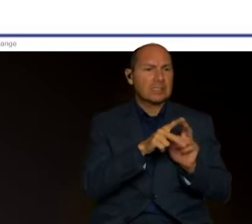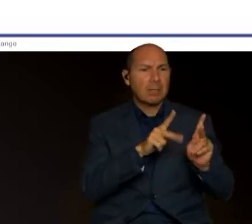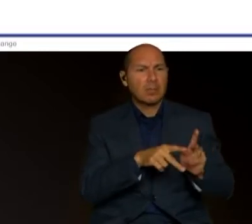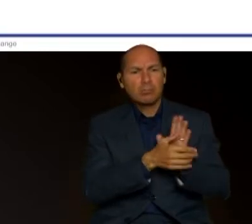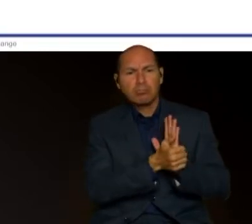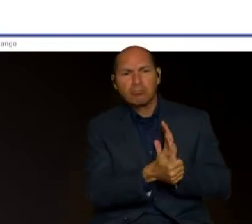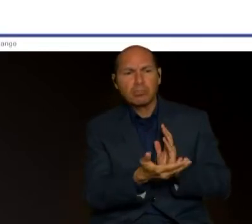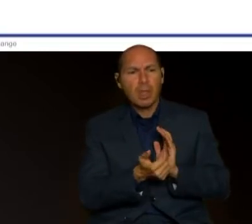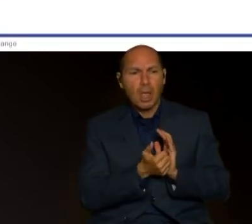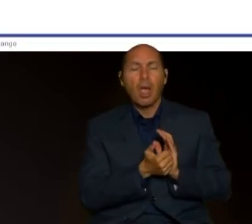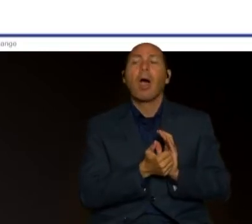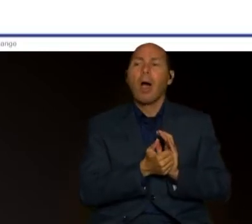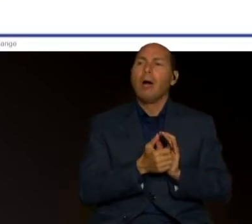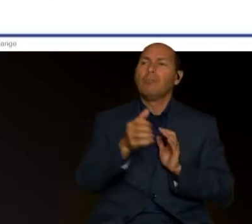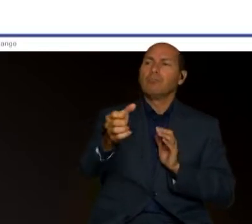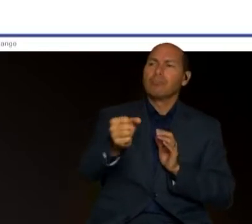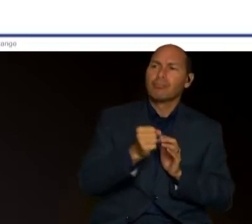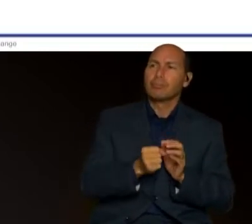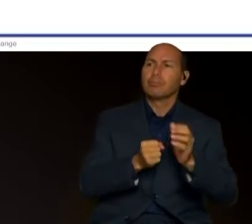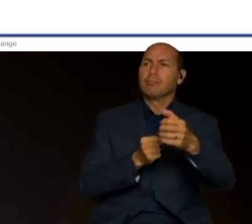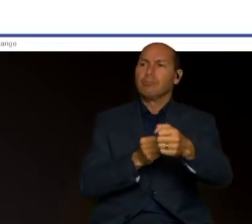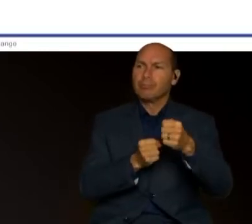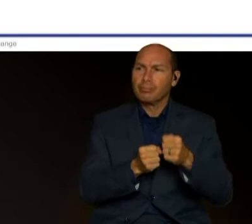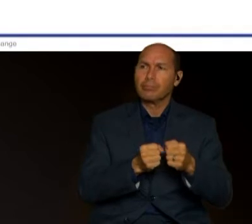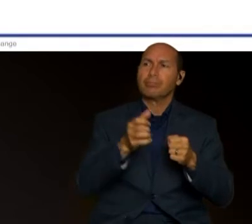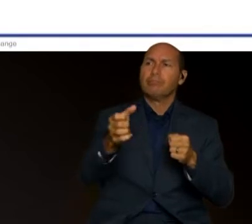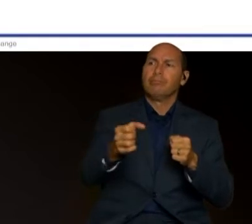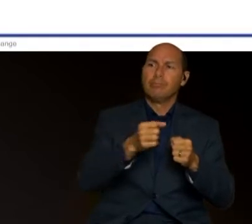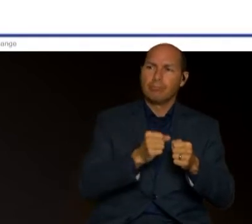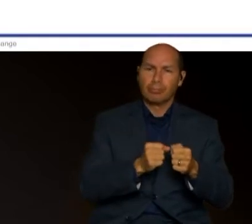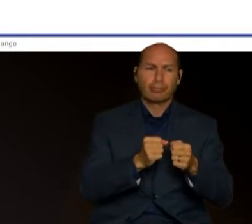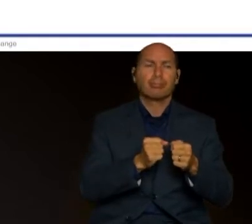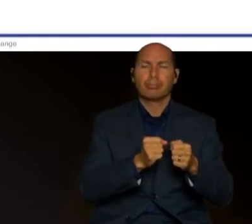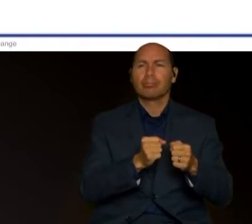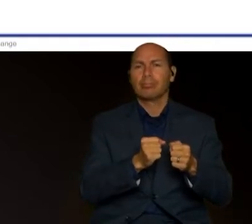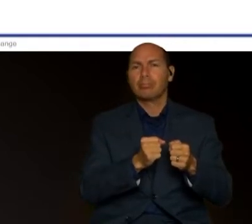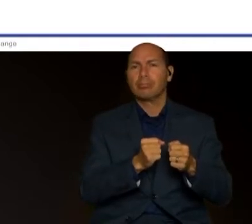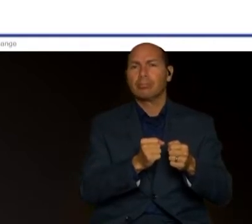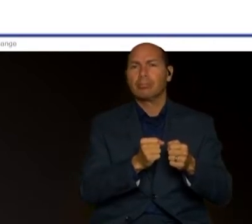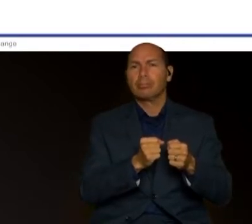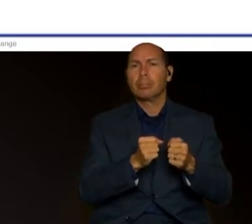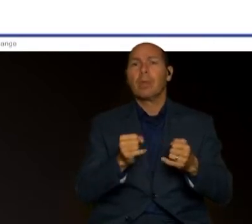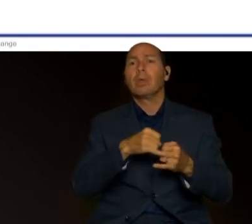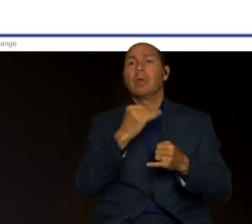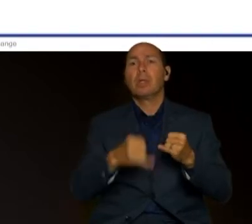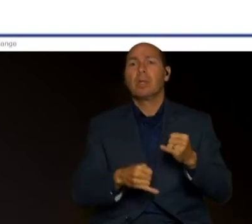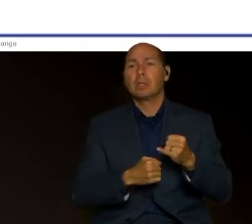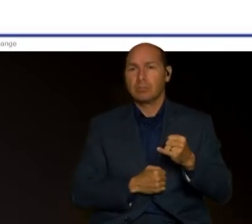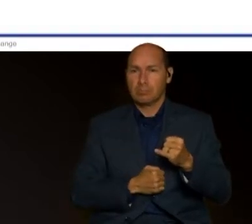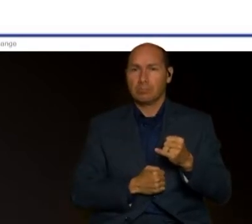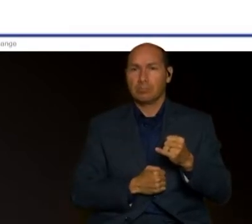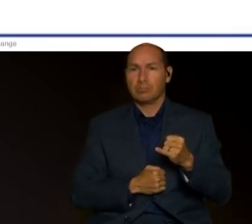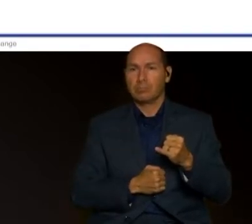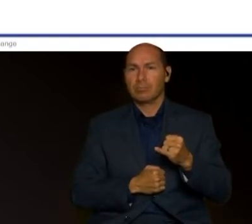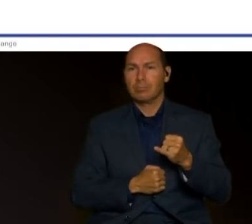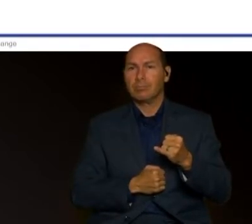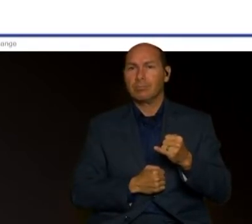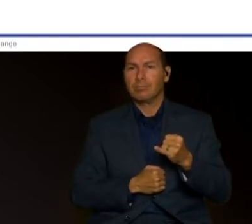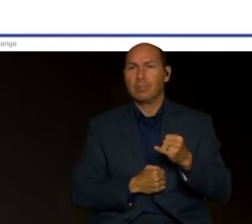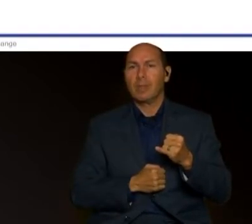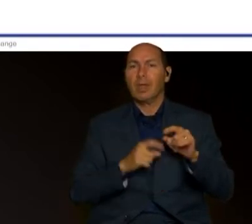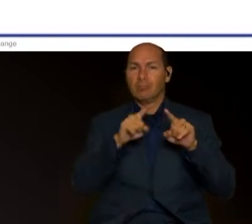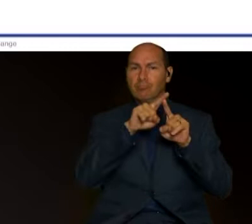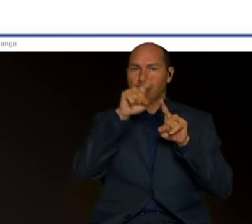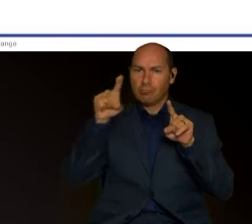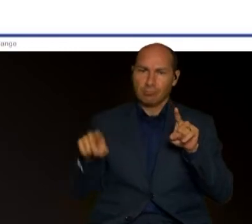new structures that were designed, and we started the recruitment process to recruit the new talent for these new